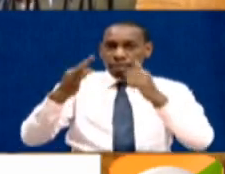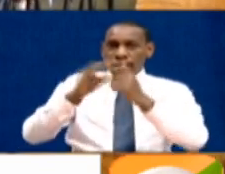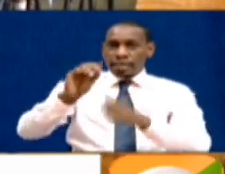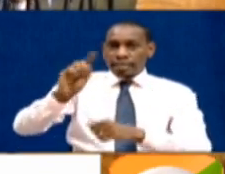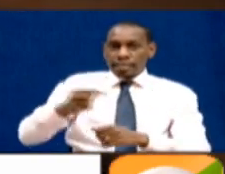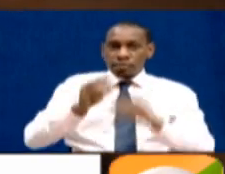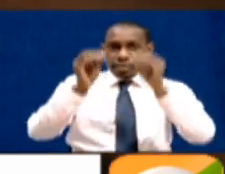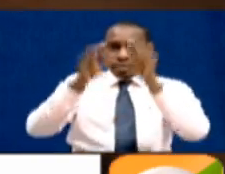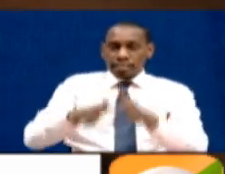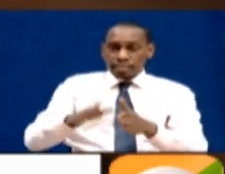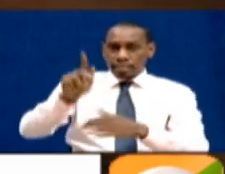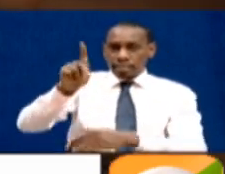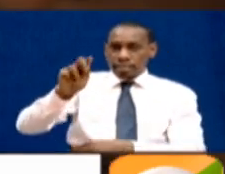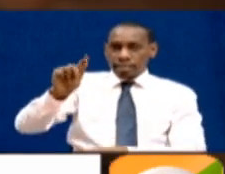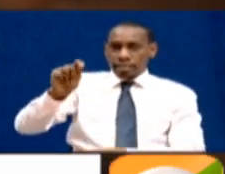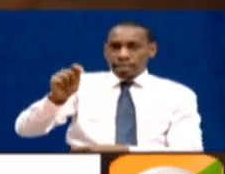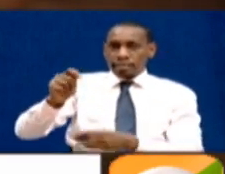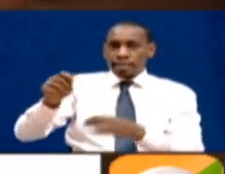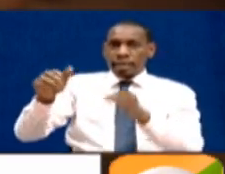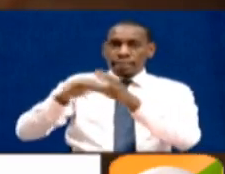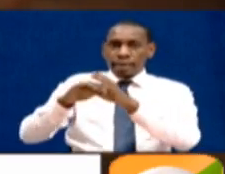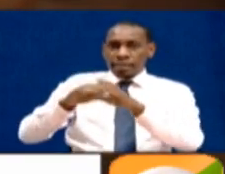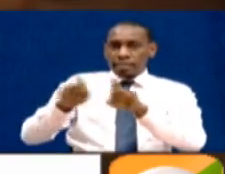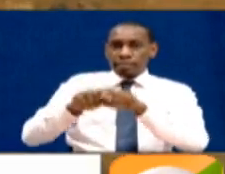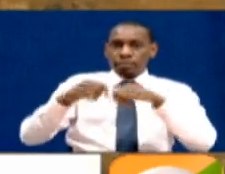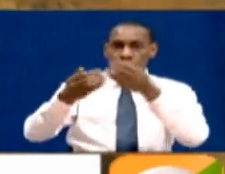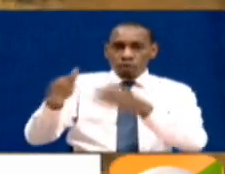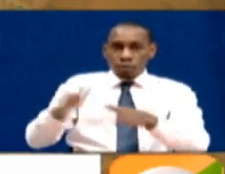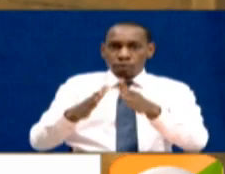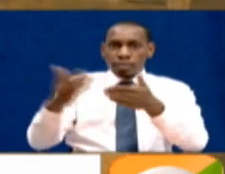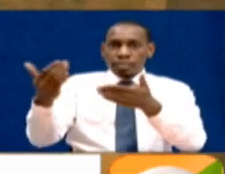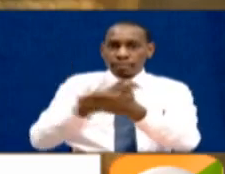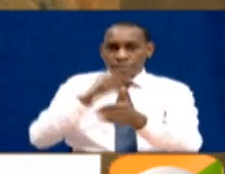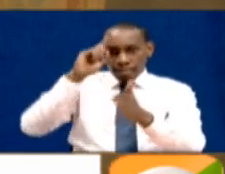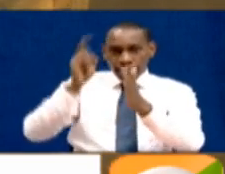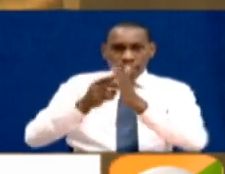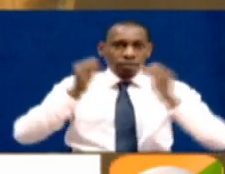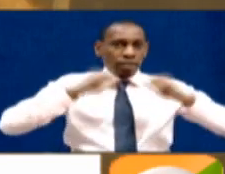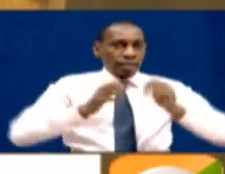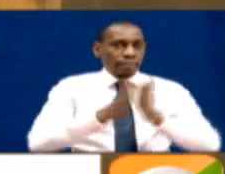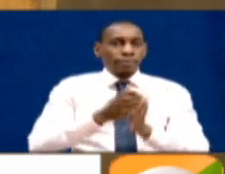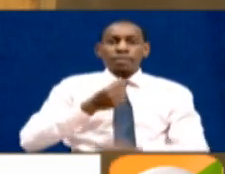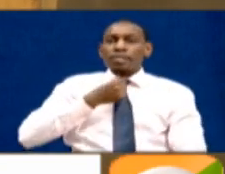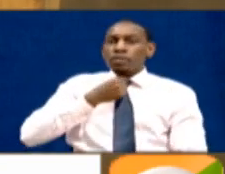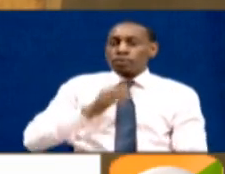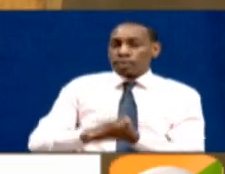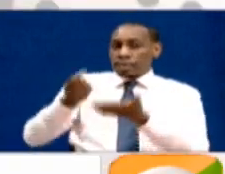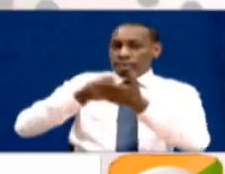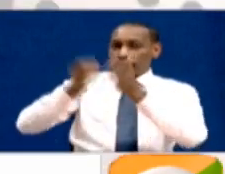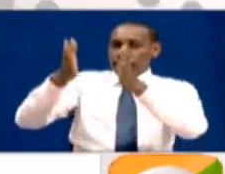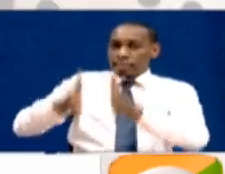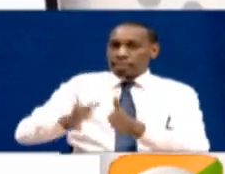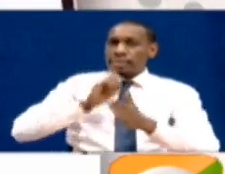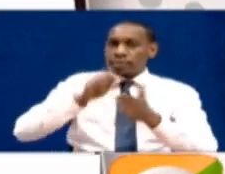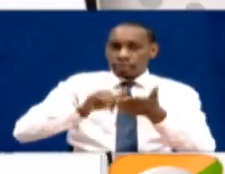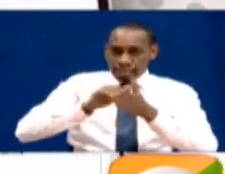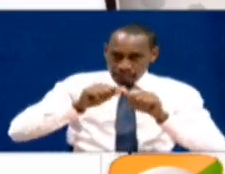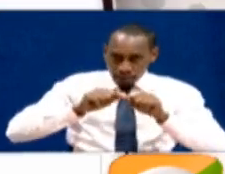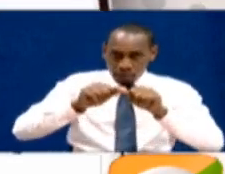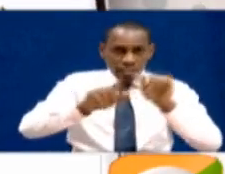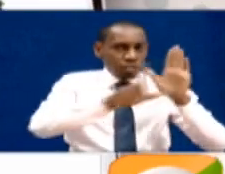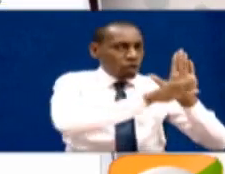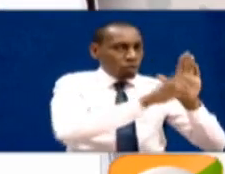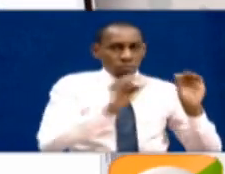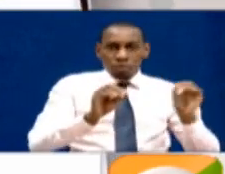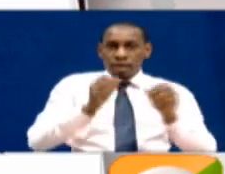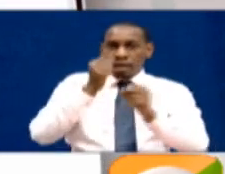80,000 teachers from KNUT's roll of membership, giving it room to terminate the recognition agreement with the union. Sosion argues that this remains